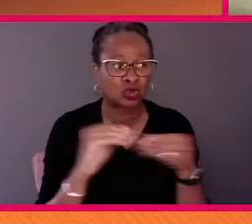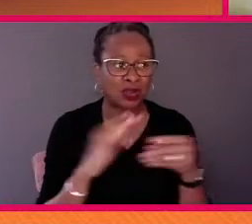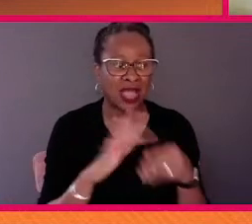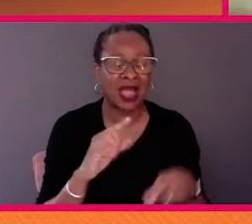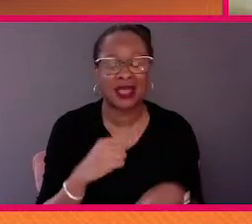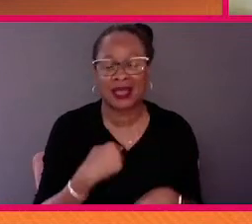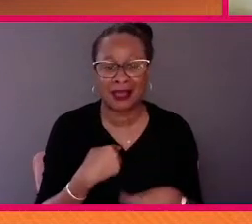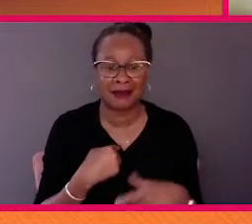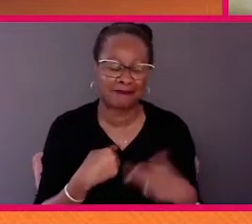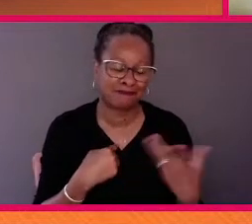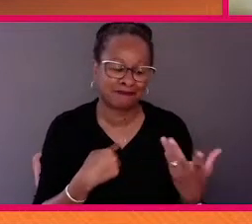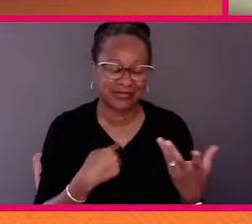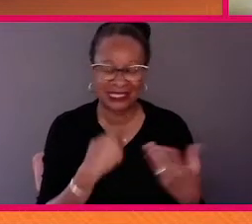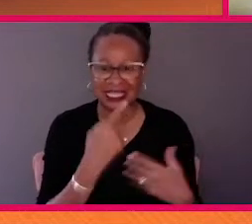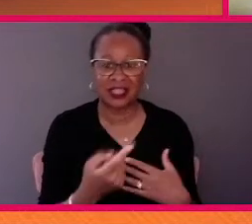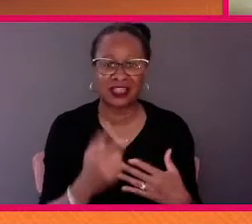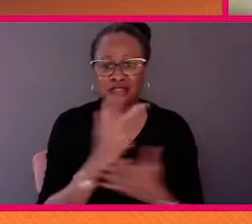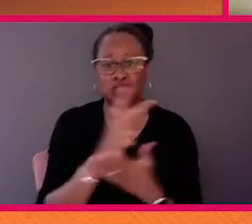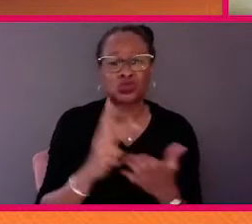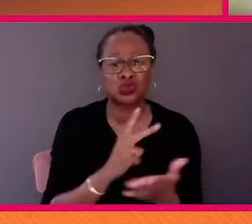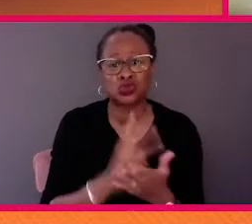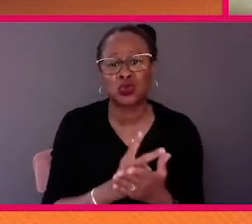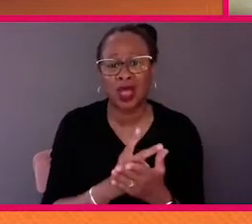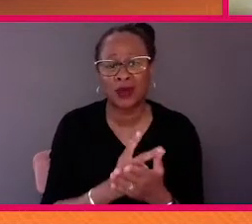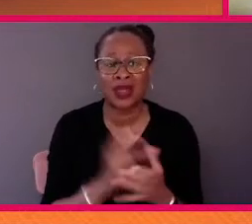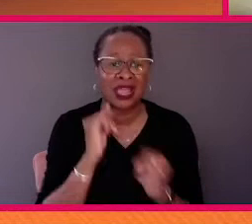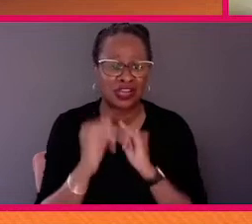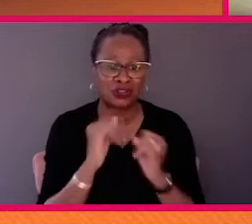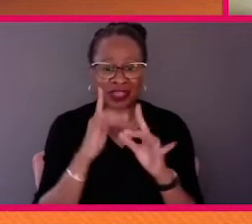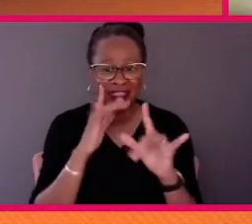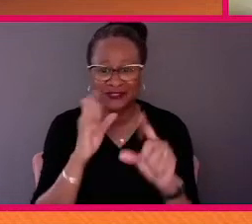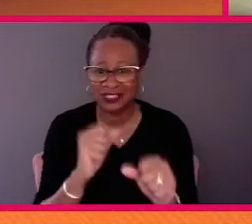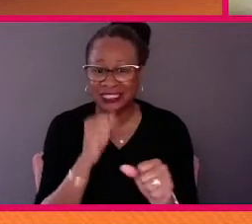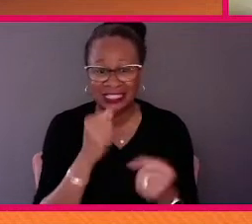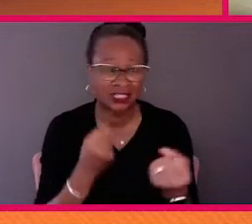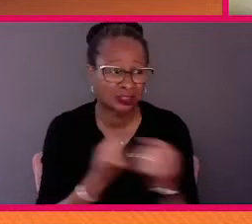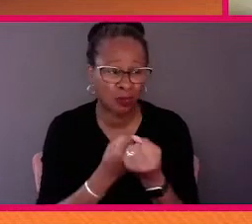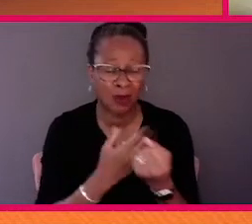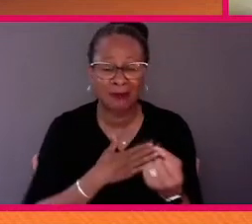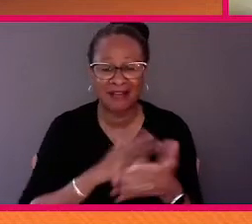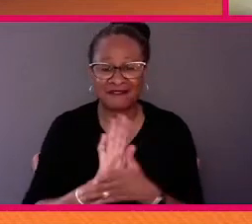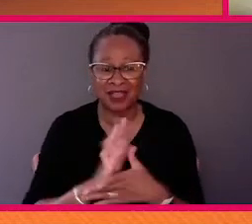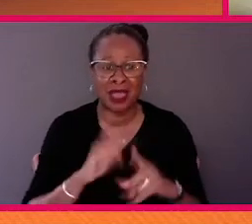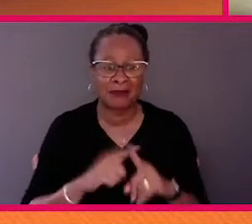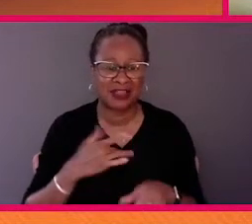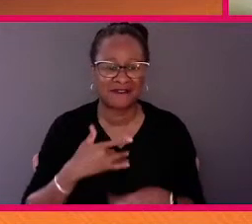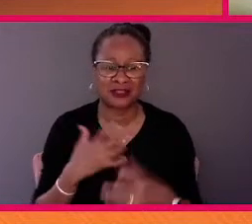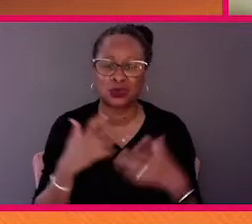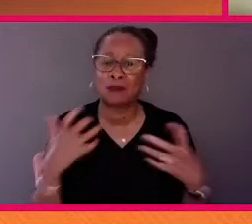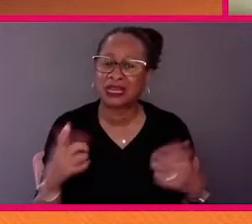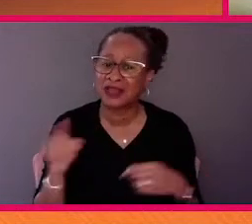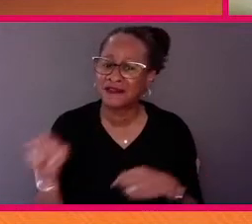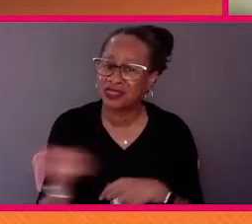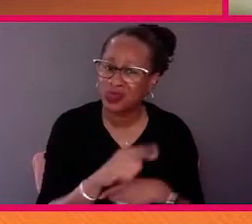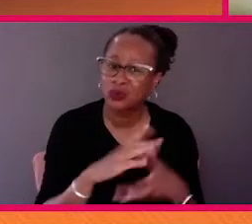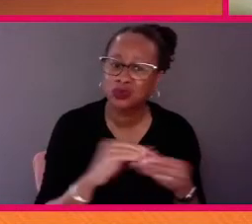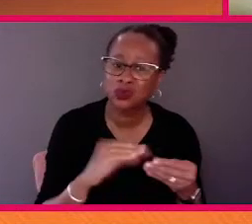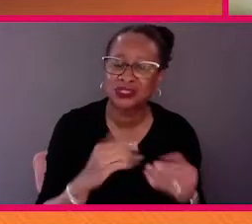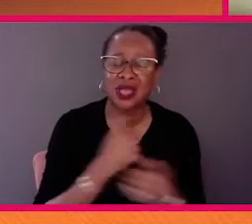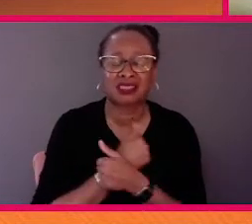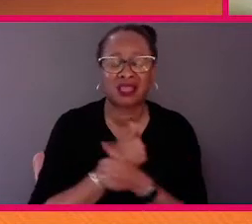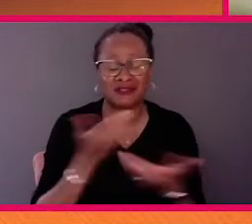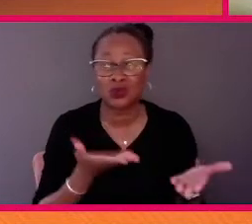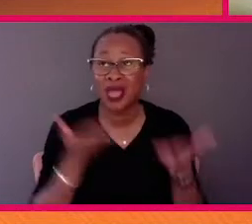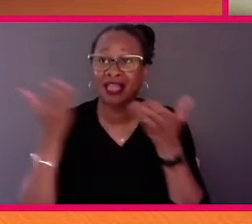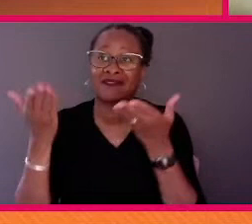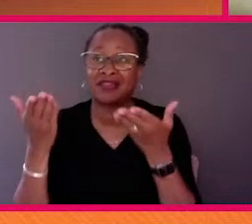long interview that's really fascinating and doesn't serve the film. But I feel like there's so many of those stories that I would love to elevate in a different